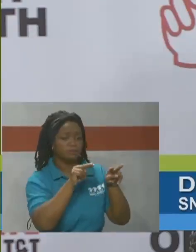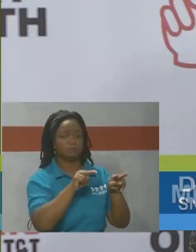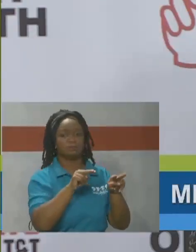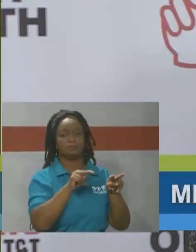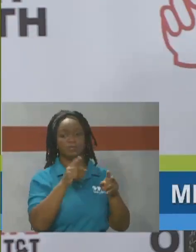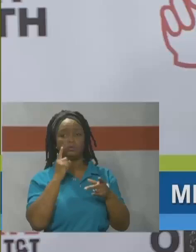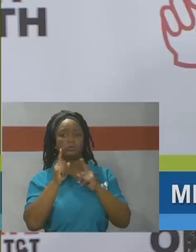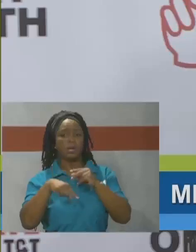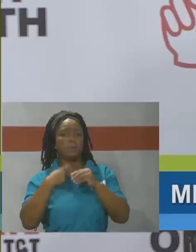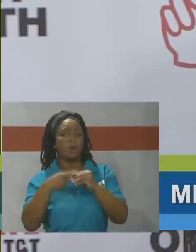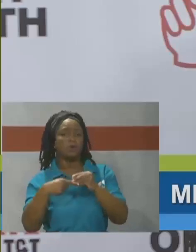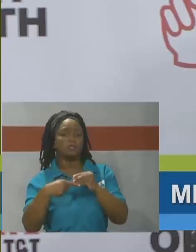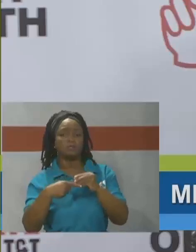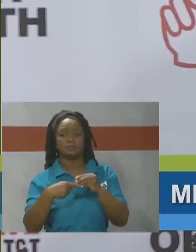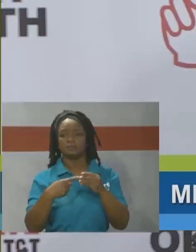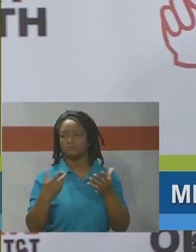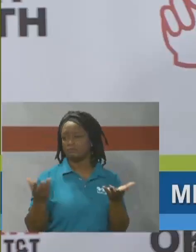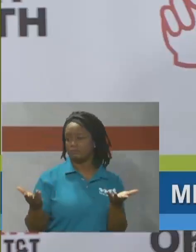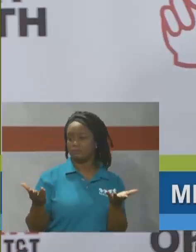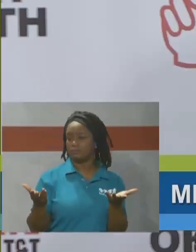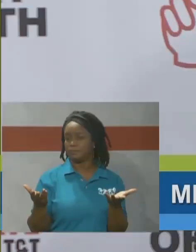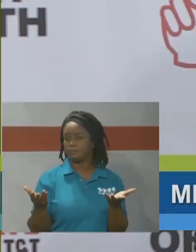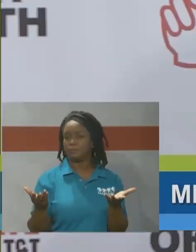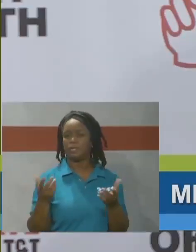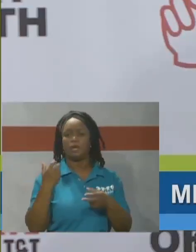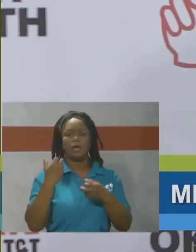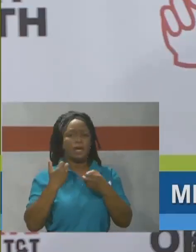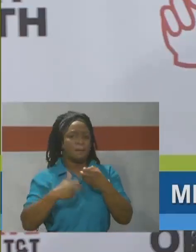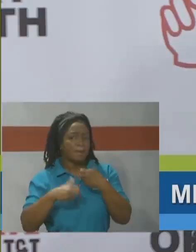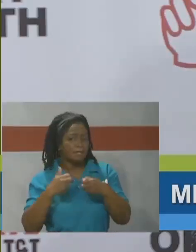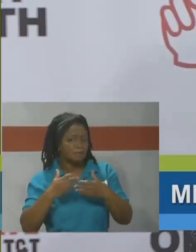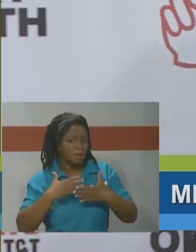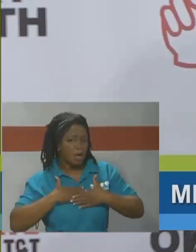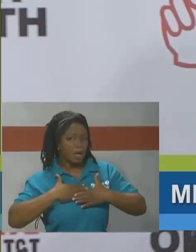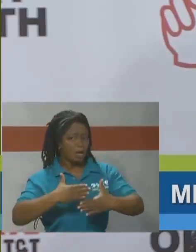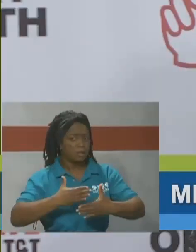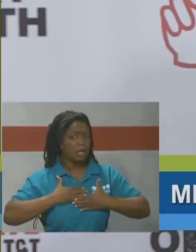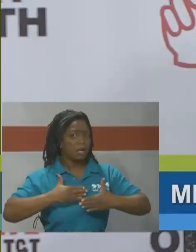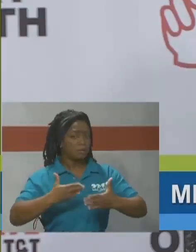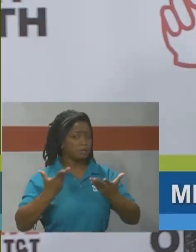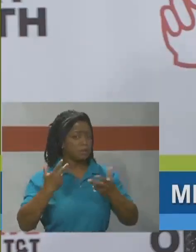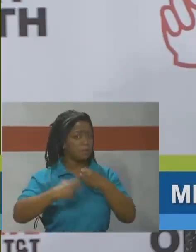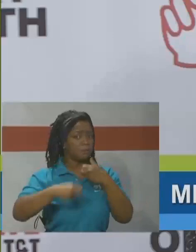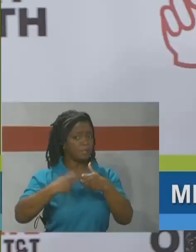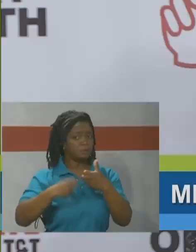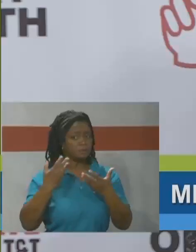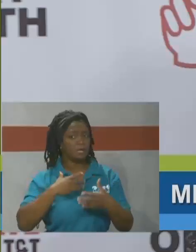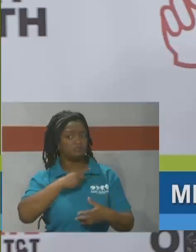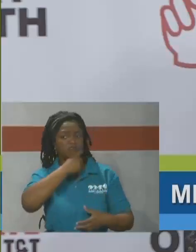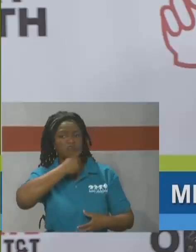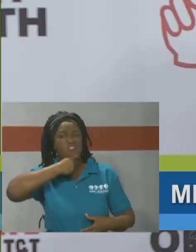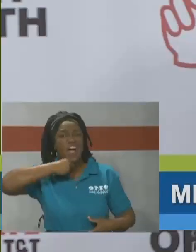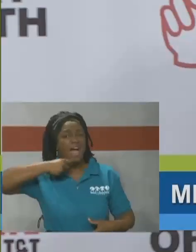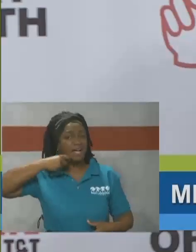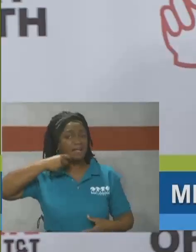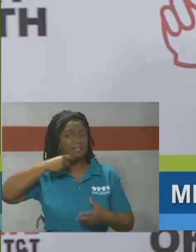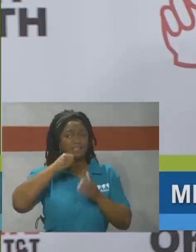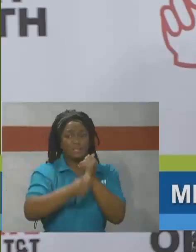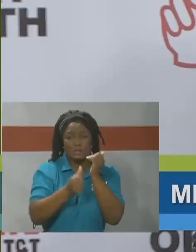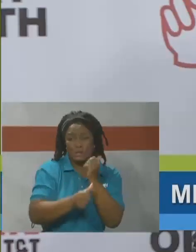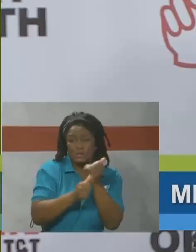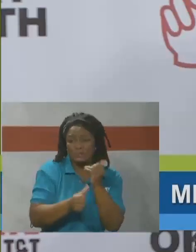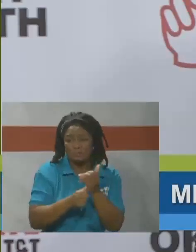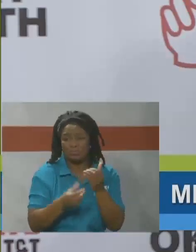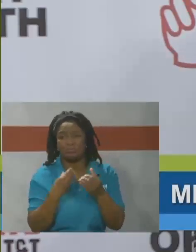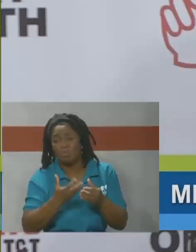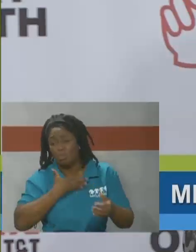having croup signs, upper respiratory, looking for dehydration if they're having any diarrhea or vomiting. But you don't